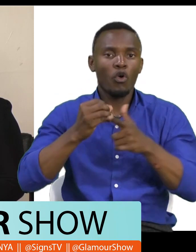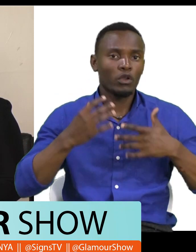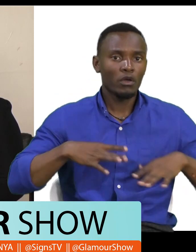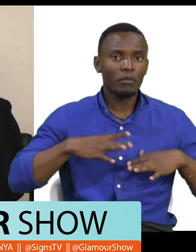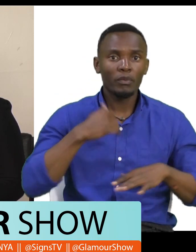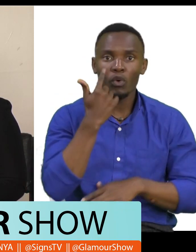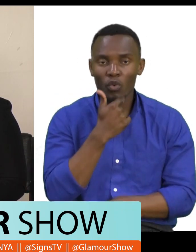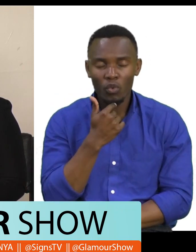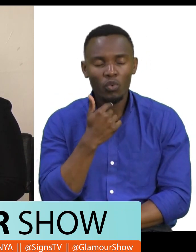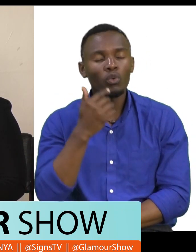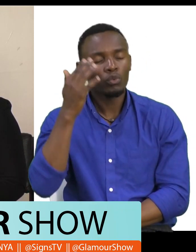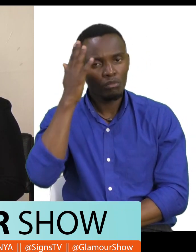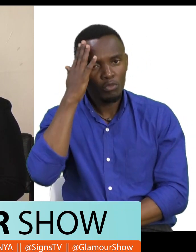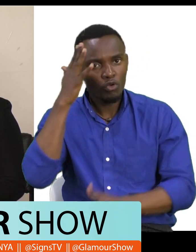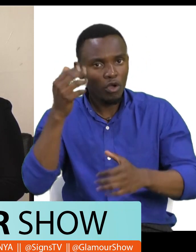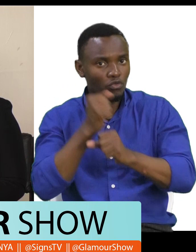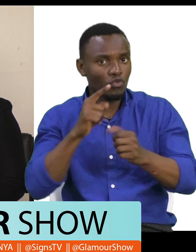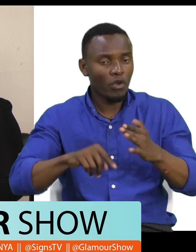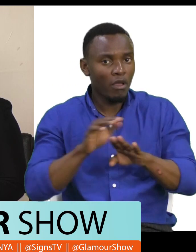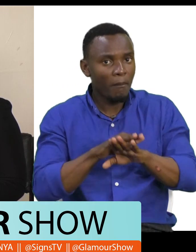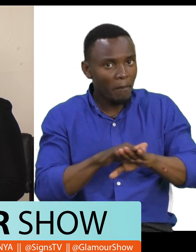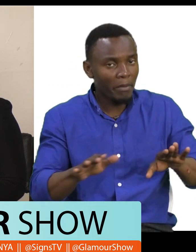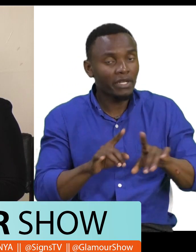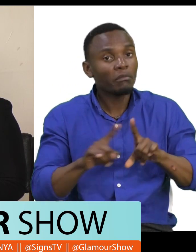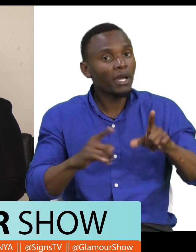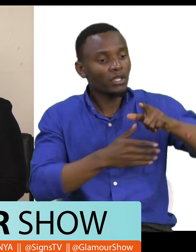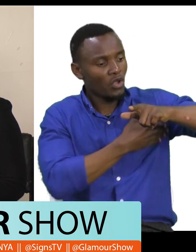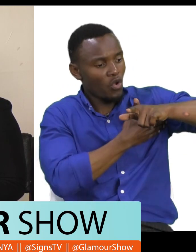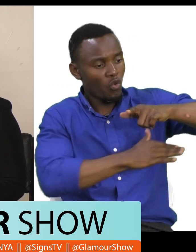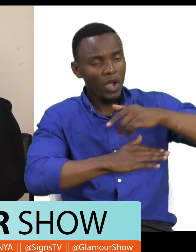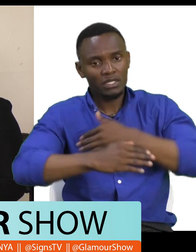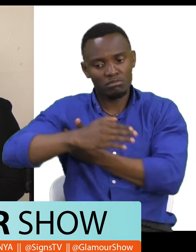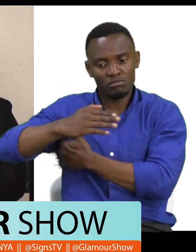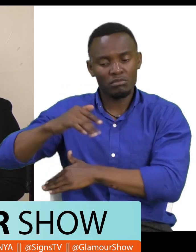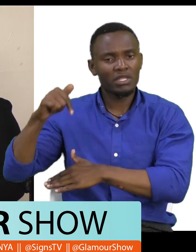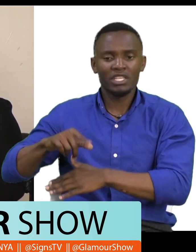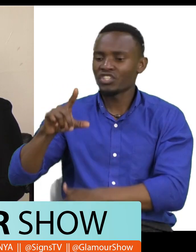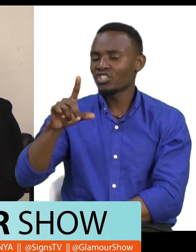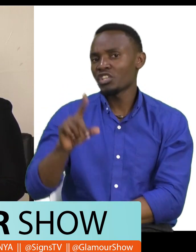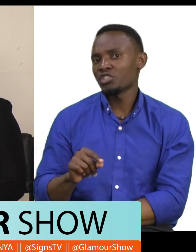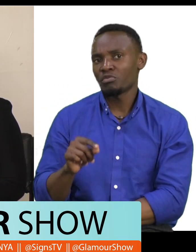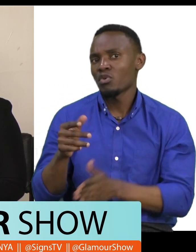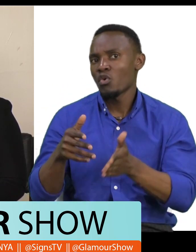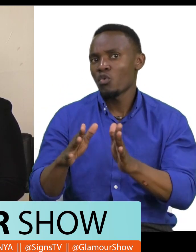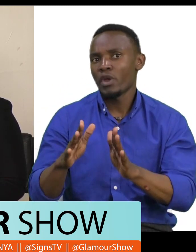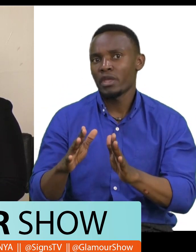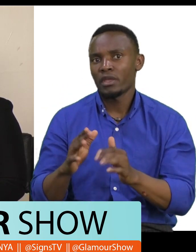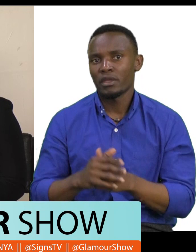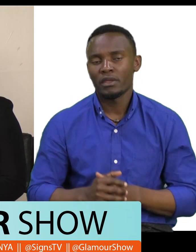who maybe carries out that service. But waxing is the cheapest method